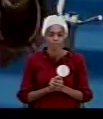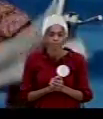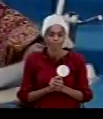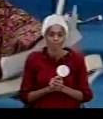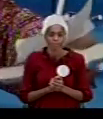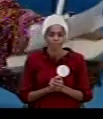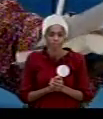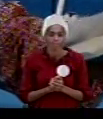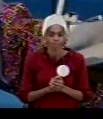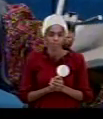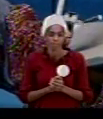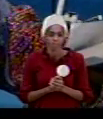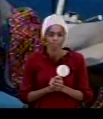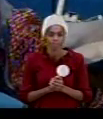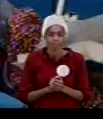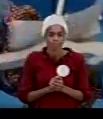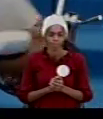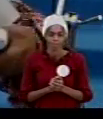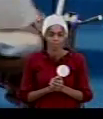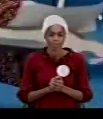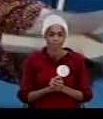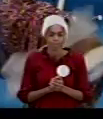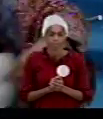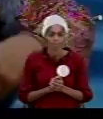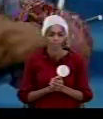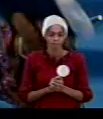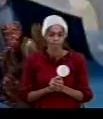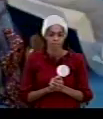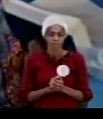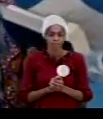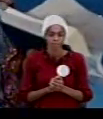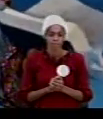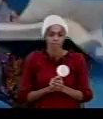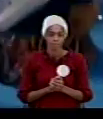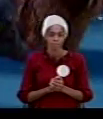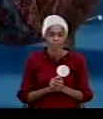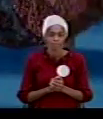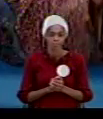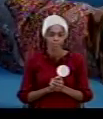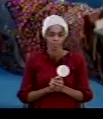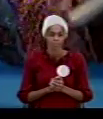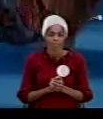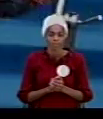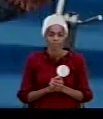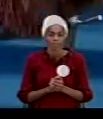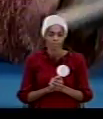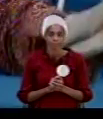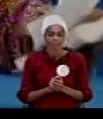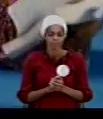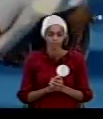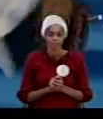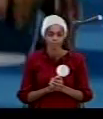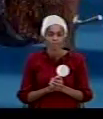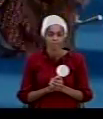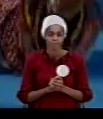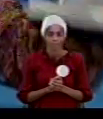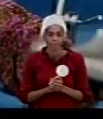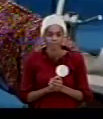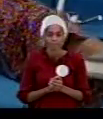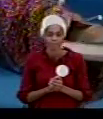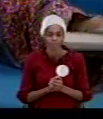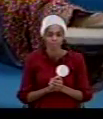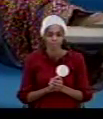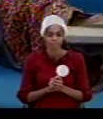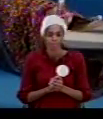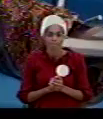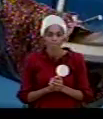si leaders meeting sugbon igba to dosan ni wahala tude mo lo gba bere igba ti mo gba bere abere tun